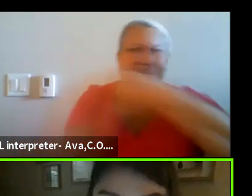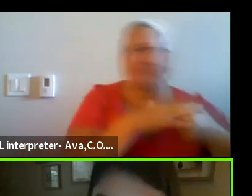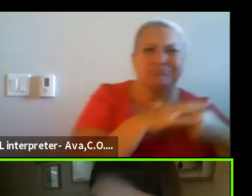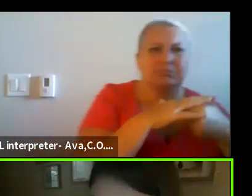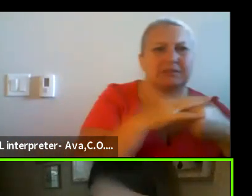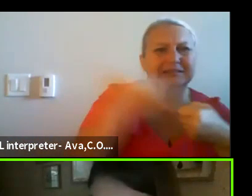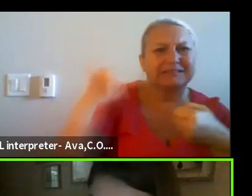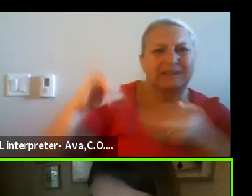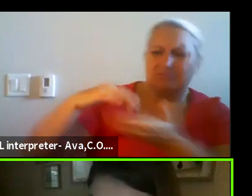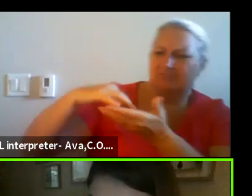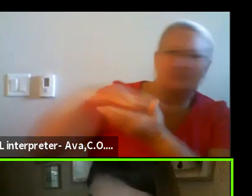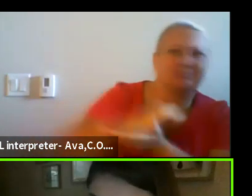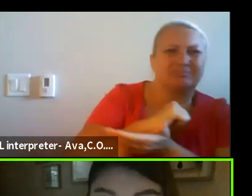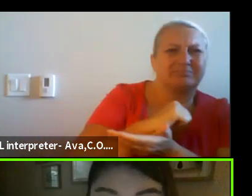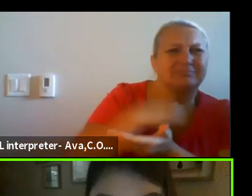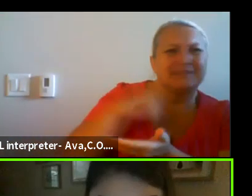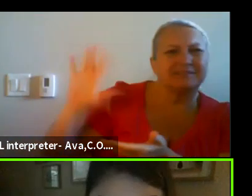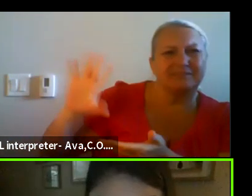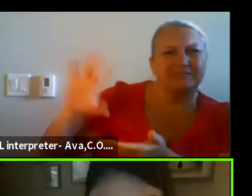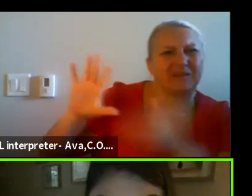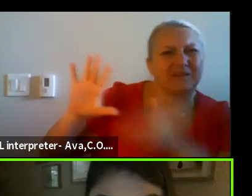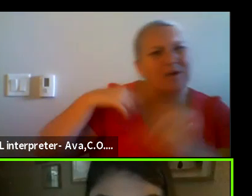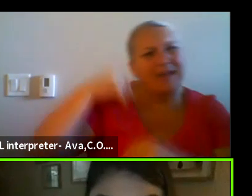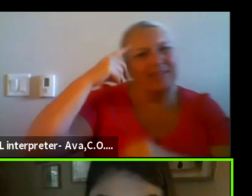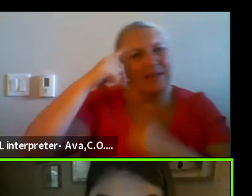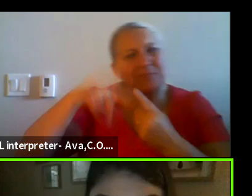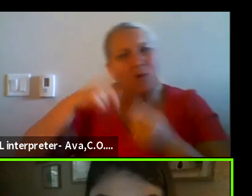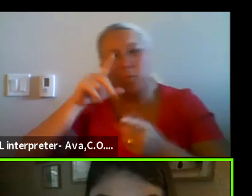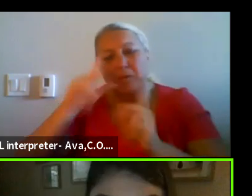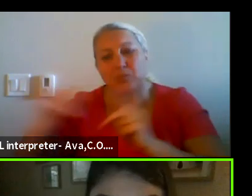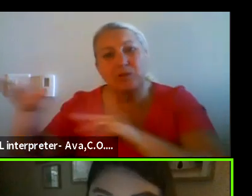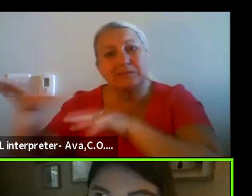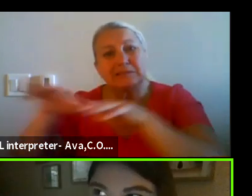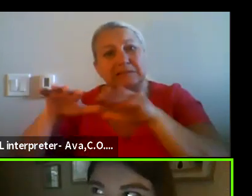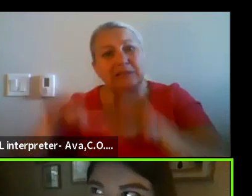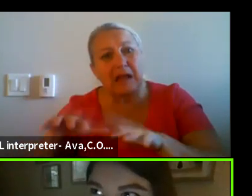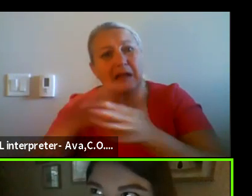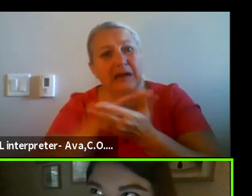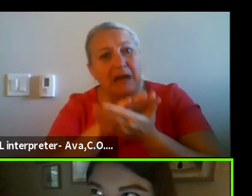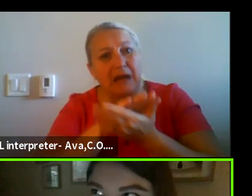fully present. Whenever I think of settler niceties, it's because it's to